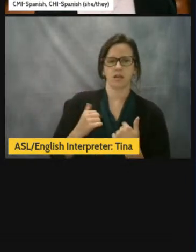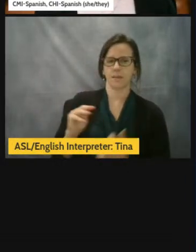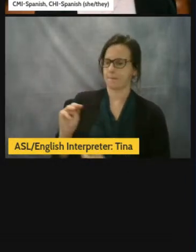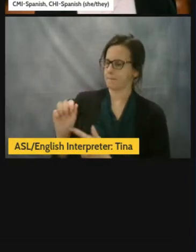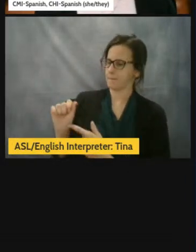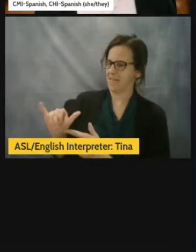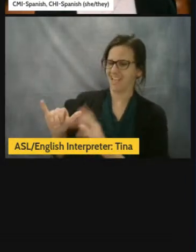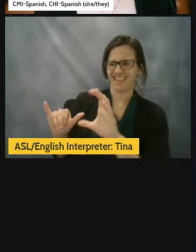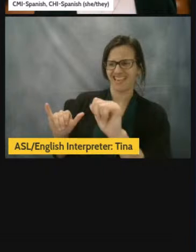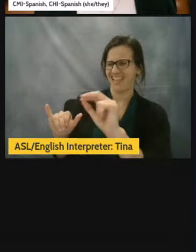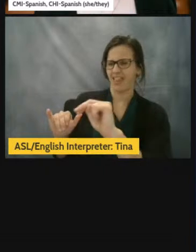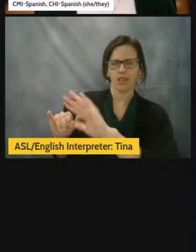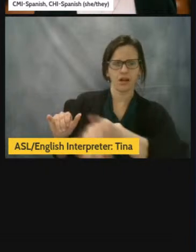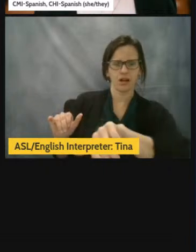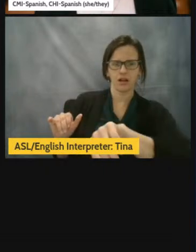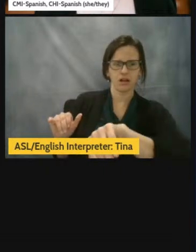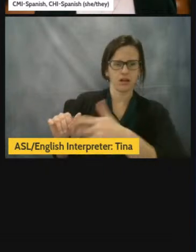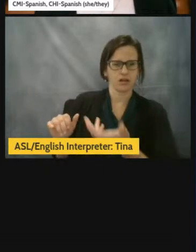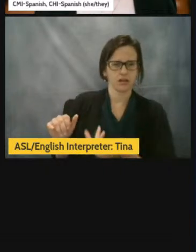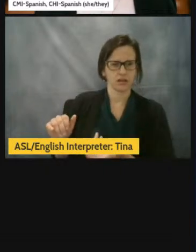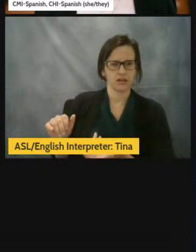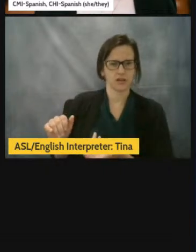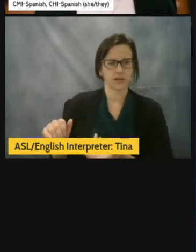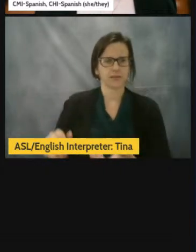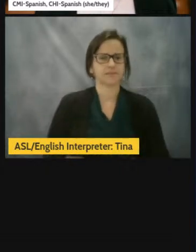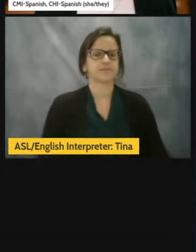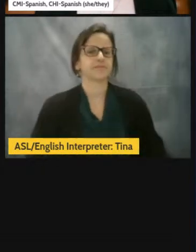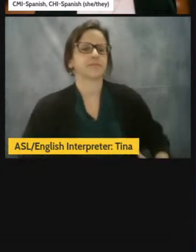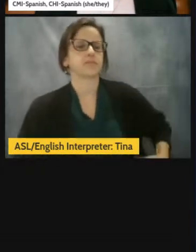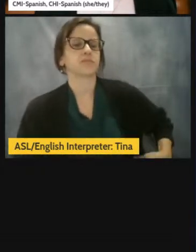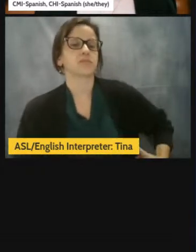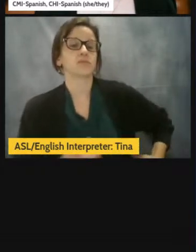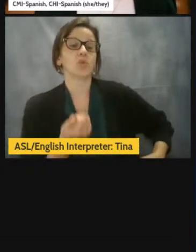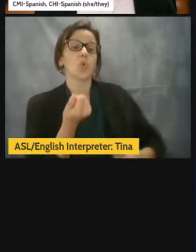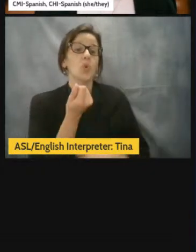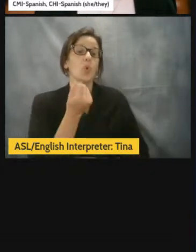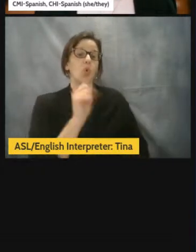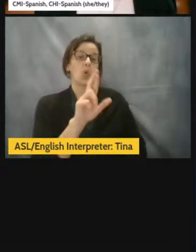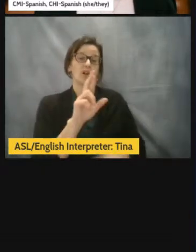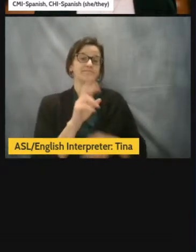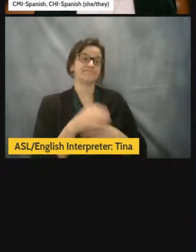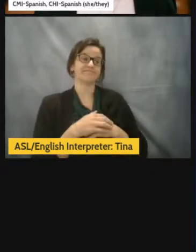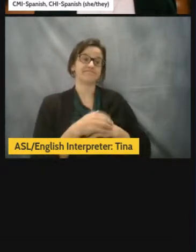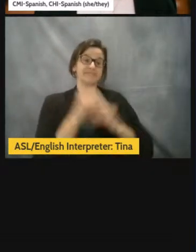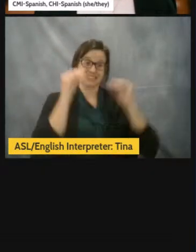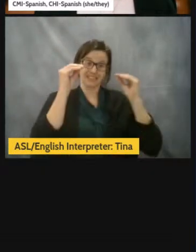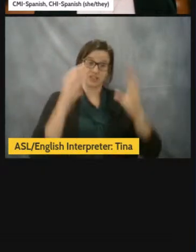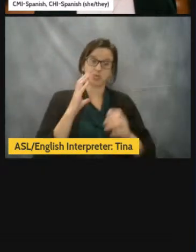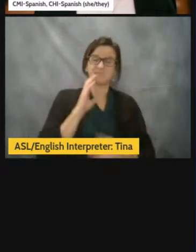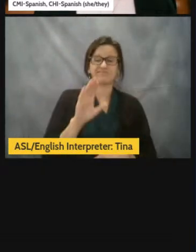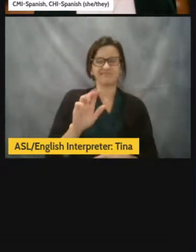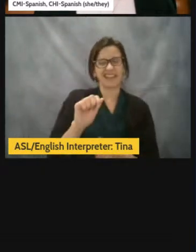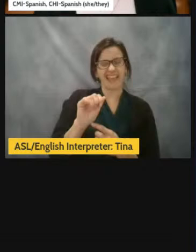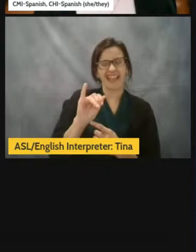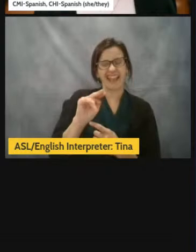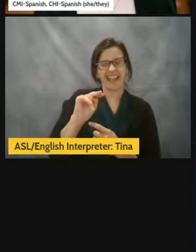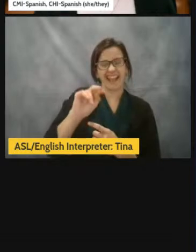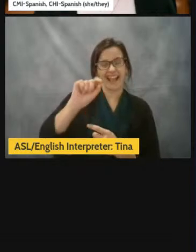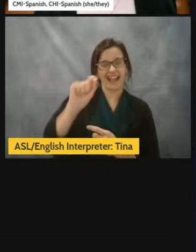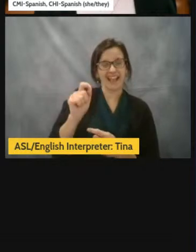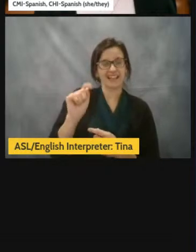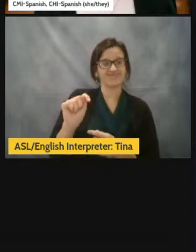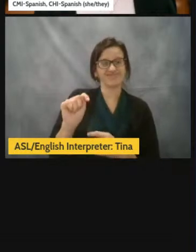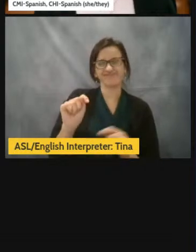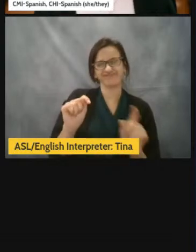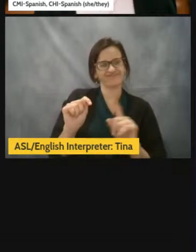Okay. Or sometimes the teachers would say, ain't isn't a real word. And then we